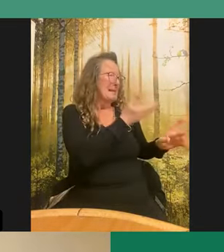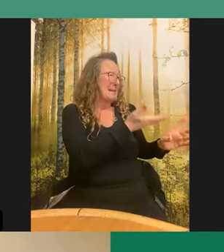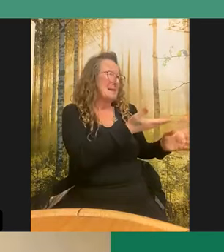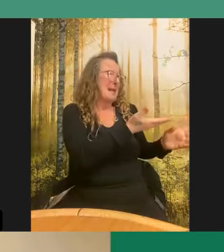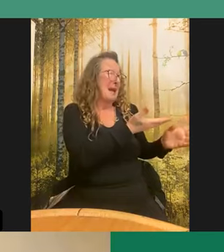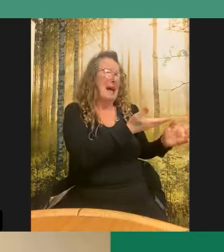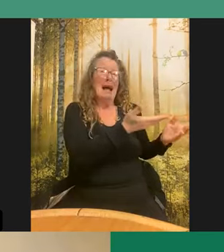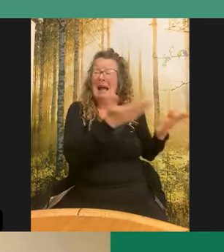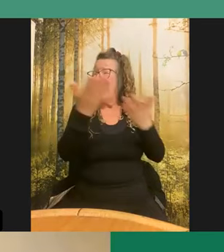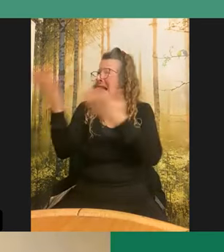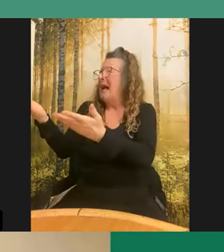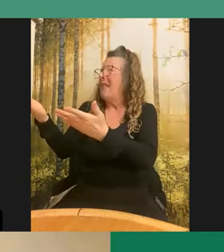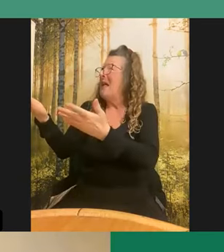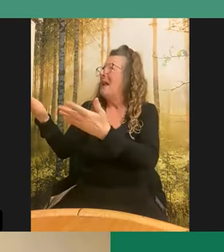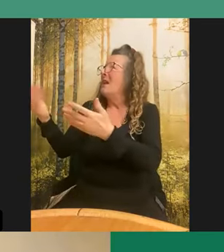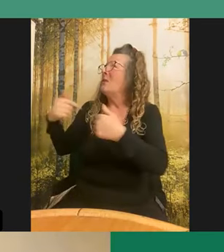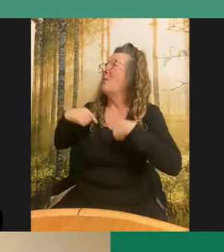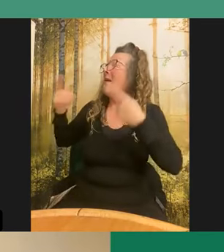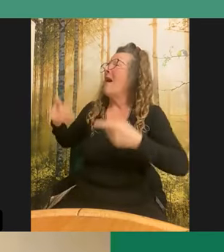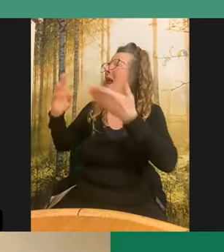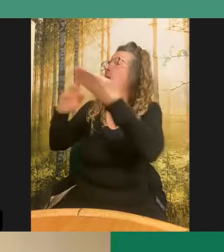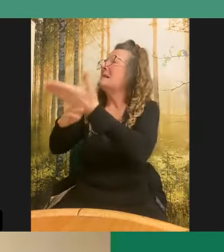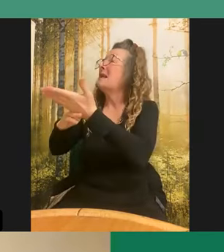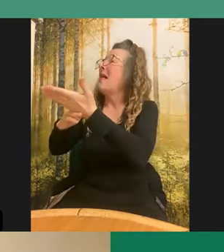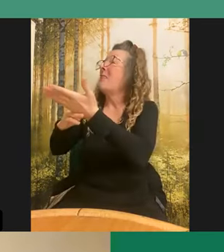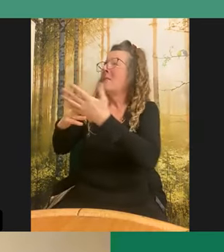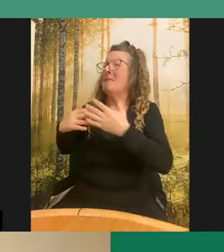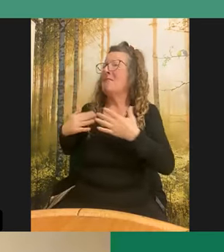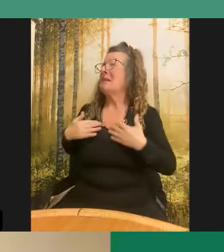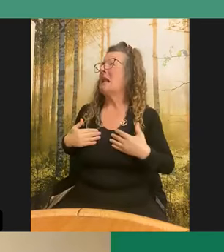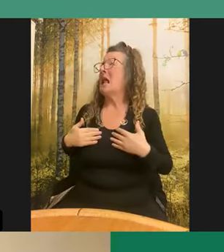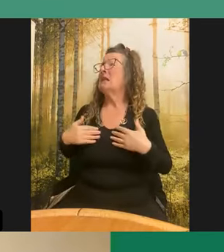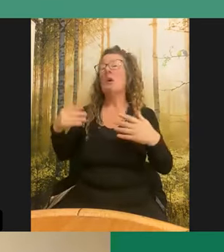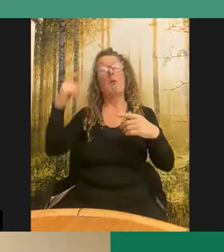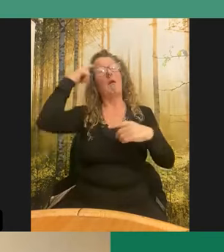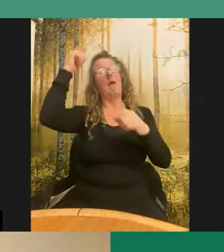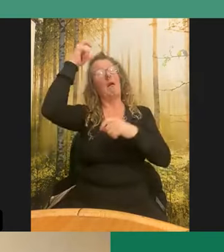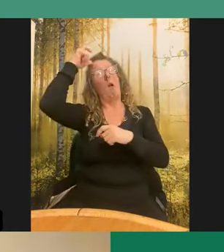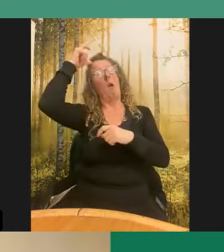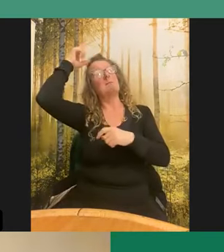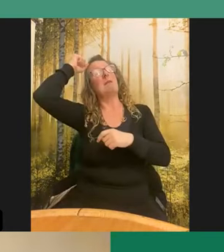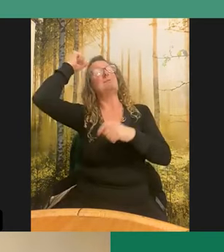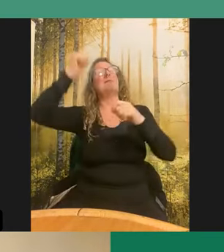feel really, so when we think about healthcare and our contribution to healthcare, when we celebrate